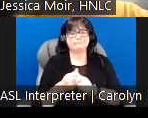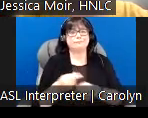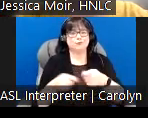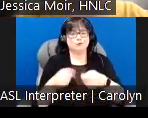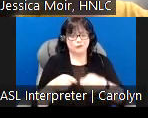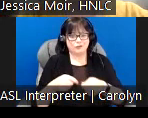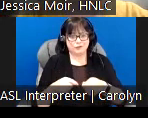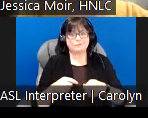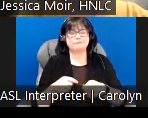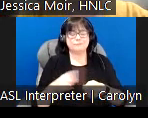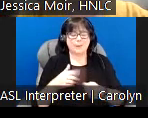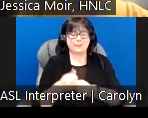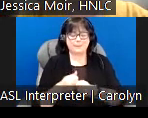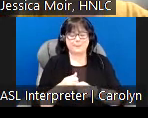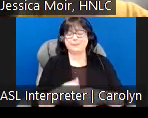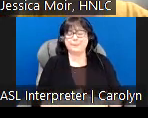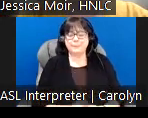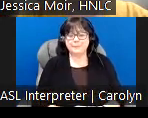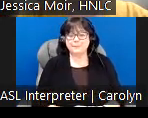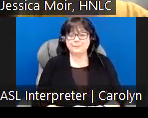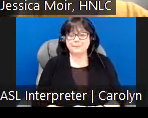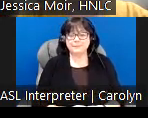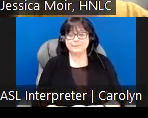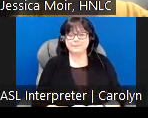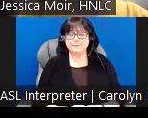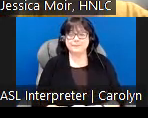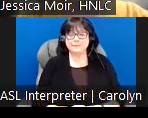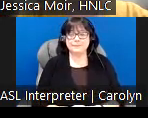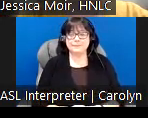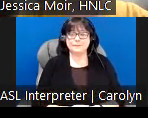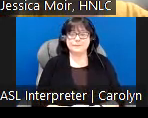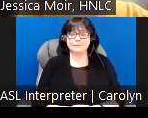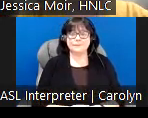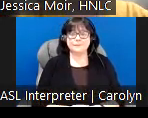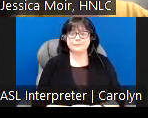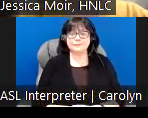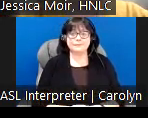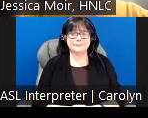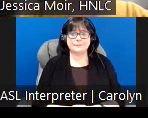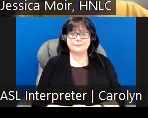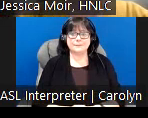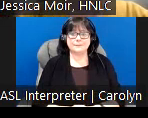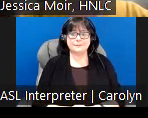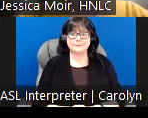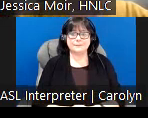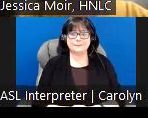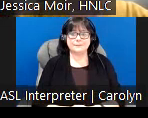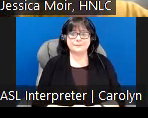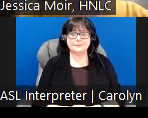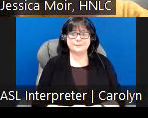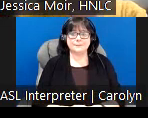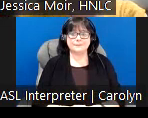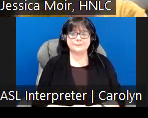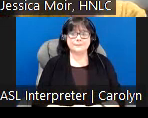can. And as well, that it wasn't developed to be digital, and I'm not sure if the